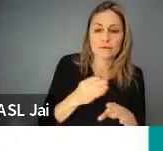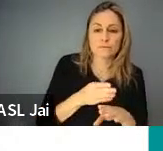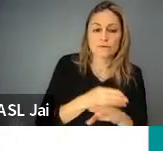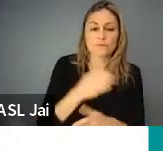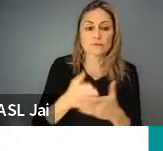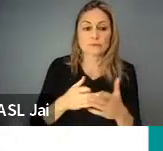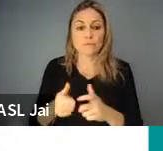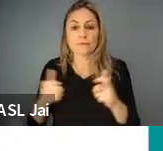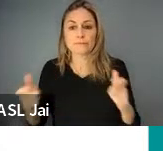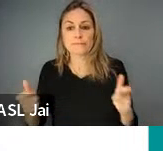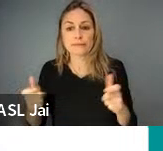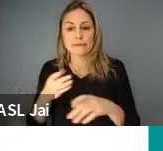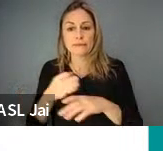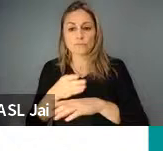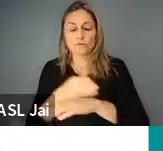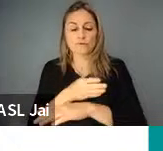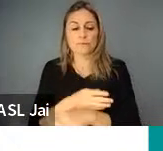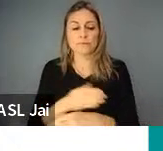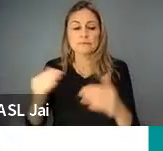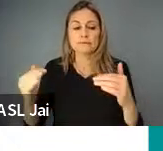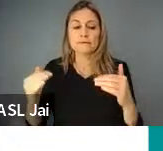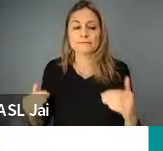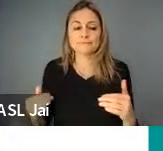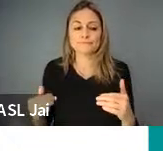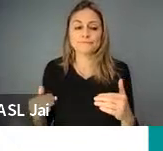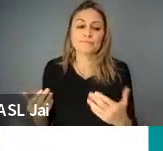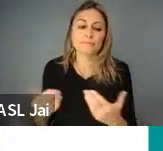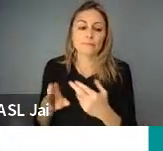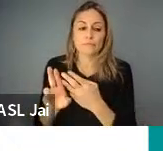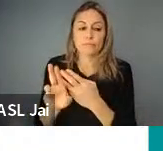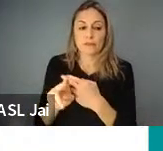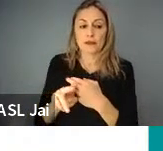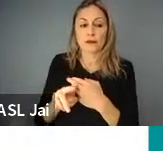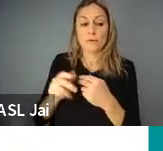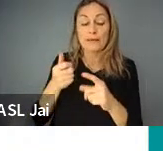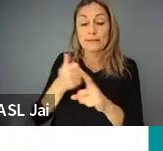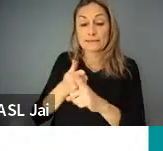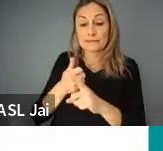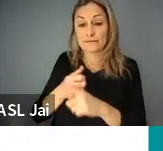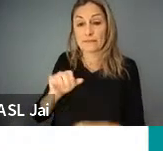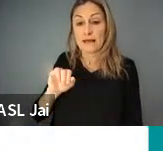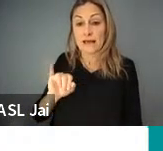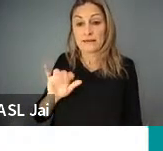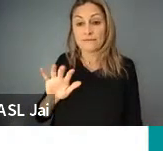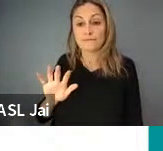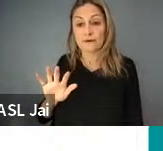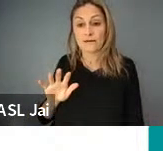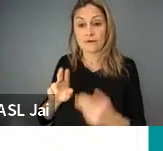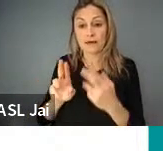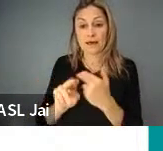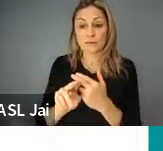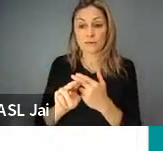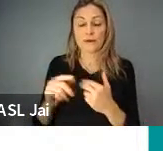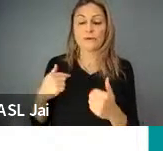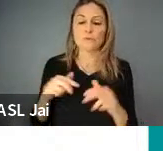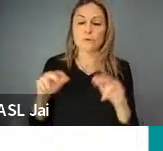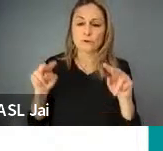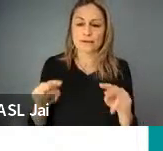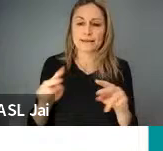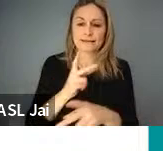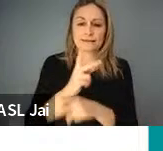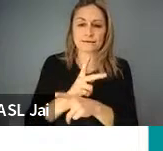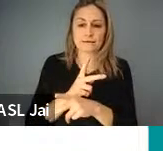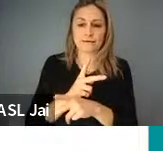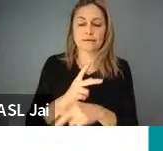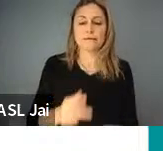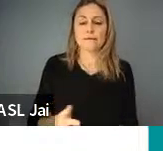And then in terms of the freeway itself, the highway, the I-5 highway, we are looking to retain 3